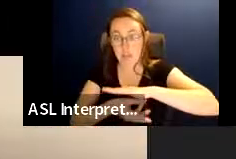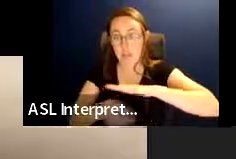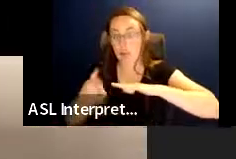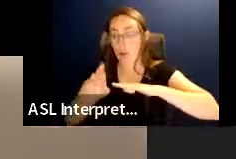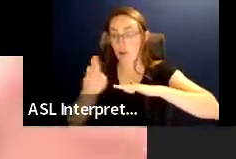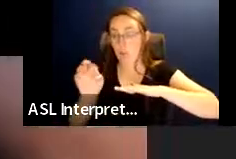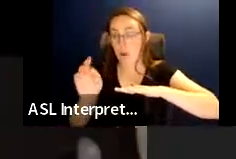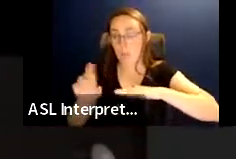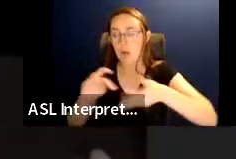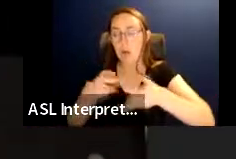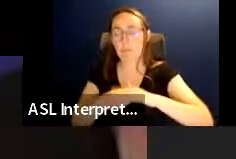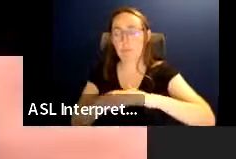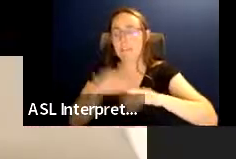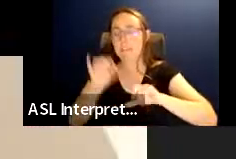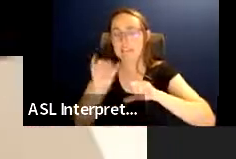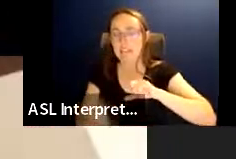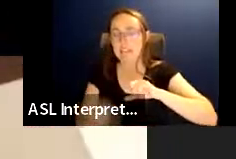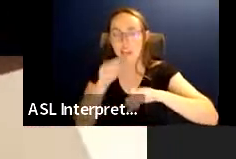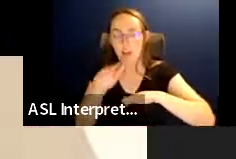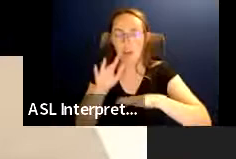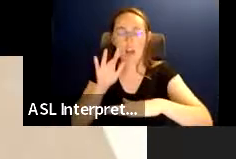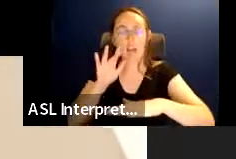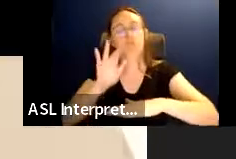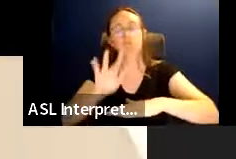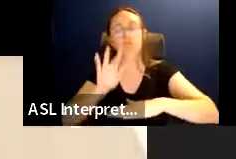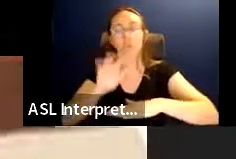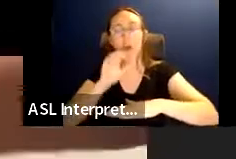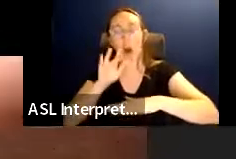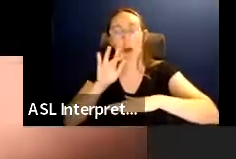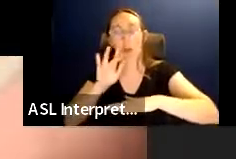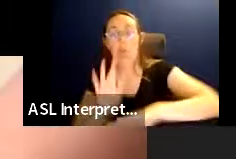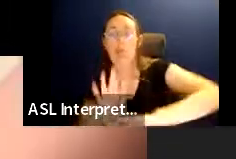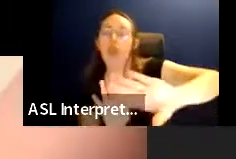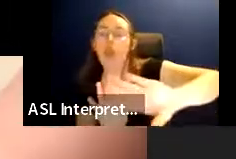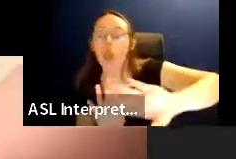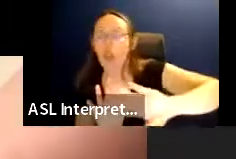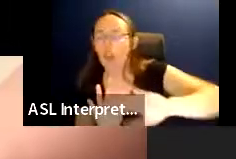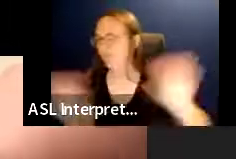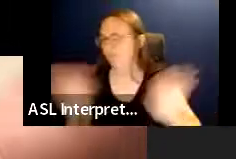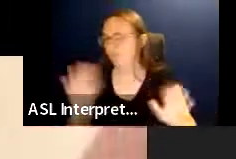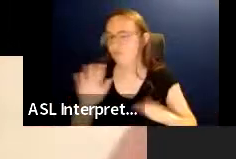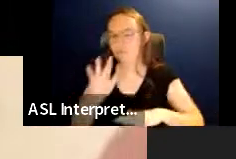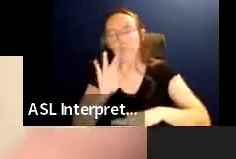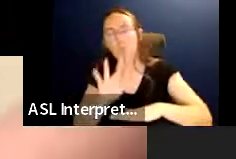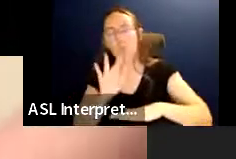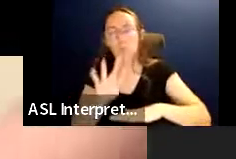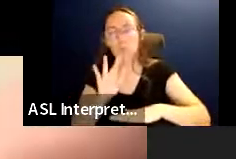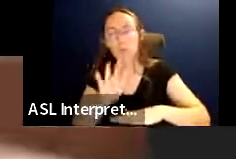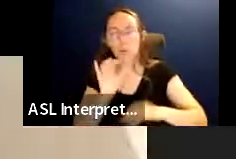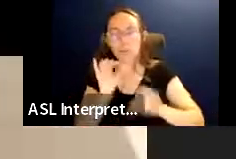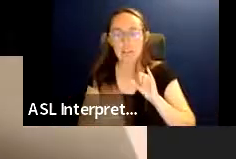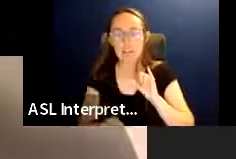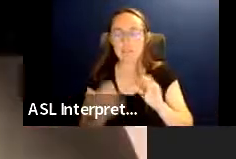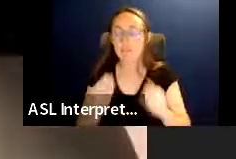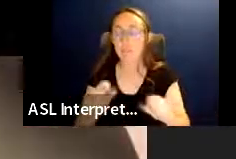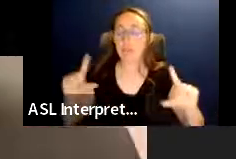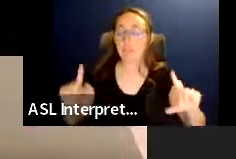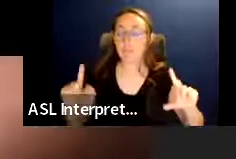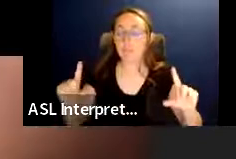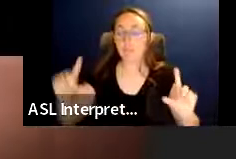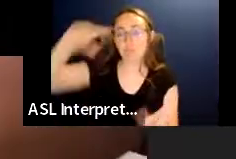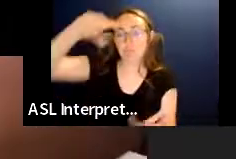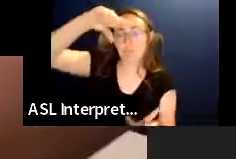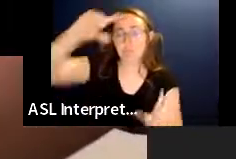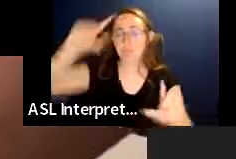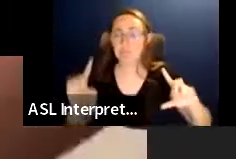skidding across the table because of the rubber backing. And then I can also go vertical with my iPad as well. So I